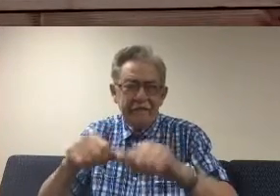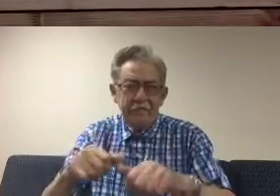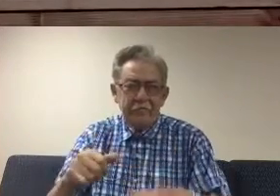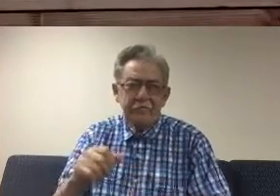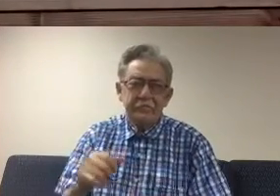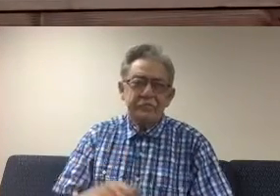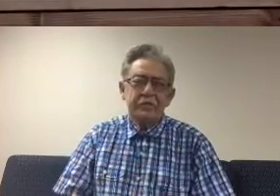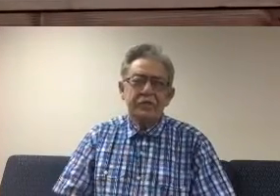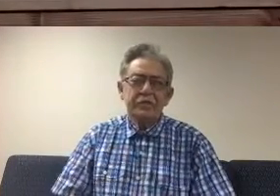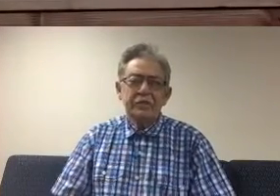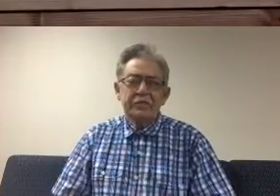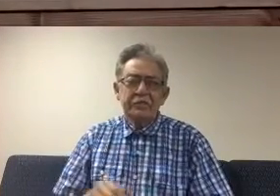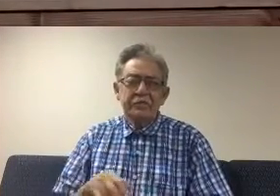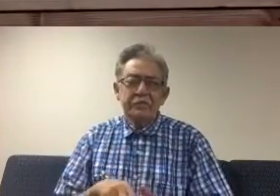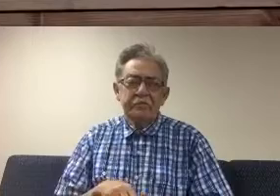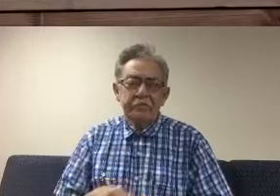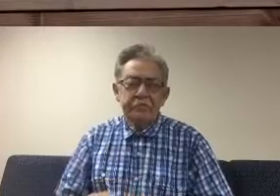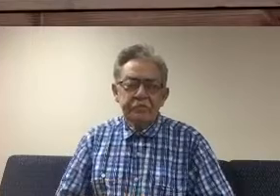No, that's fine.